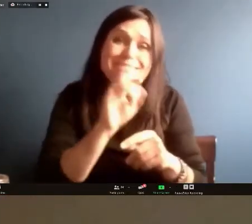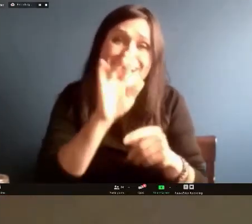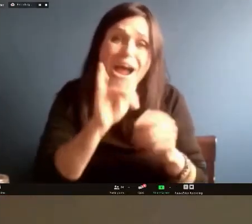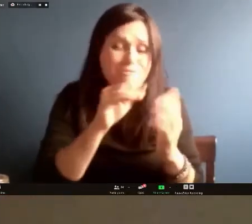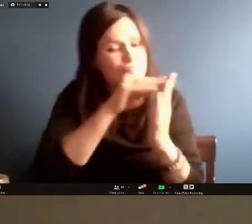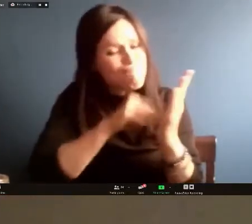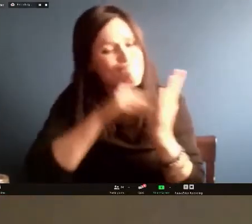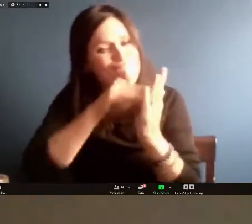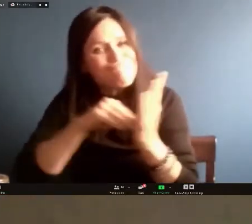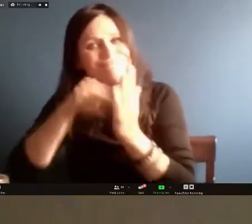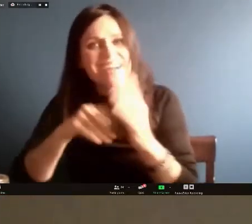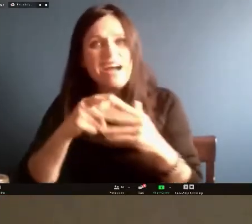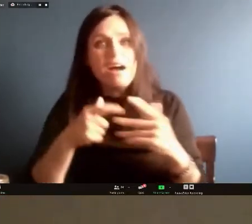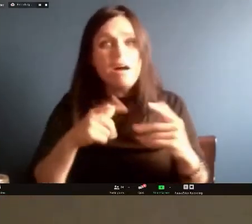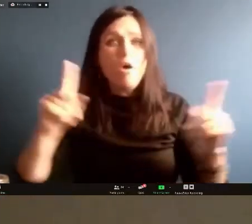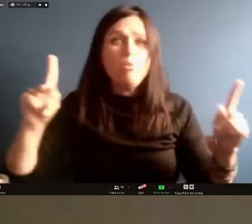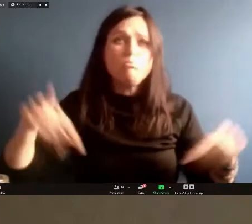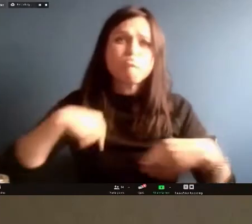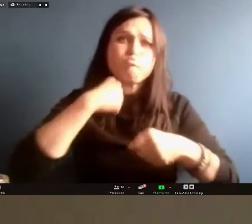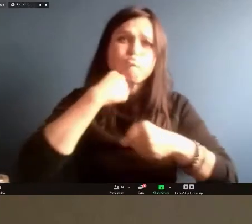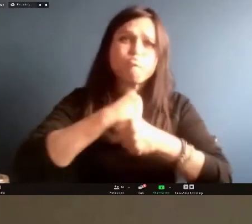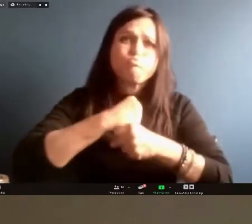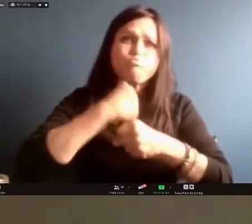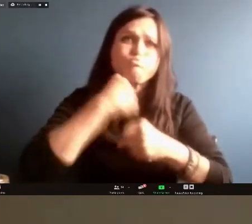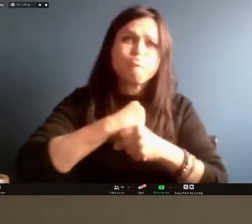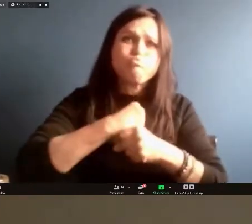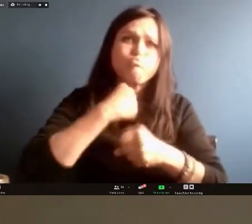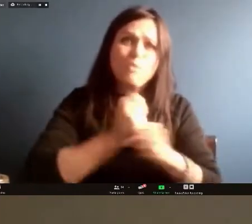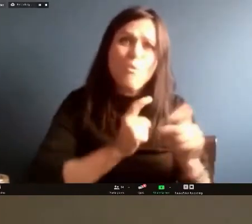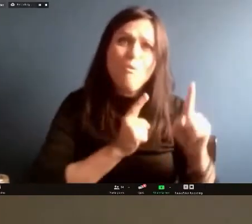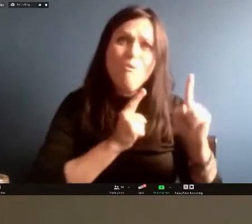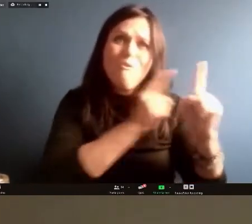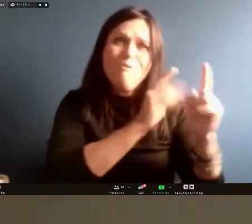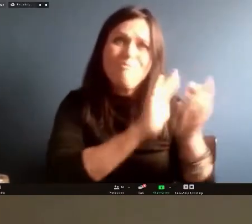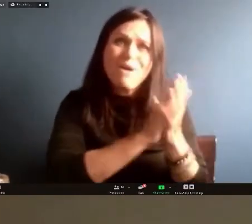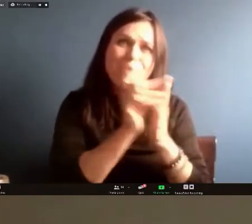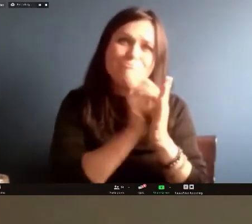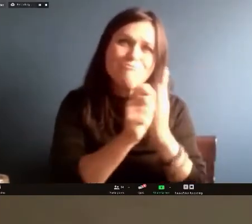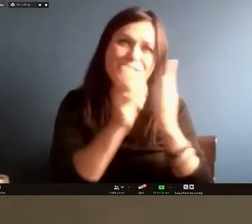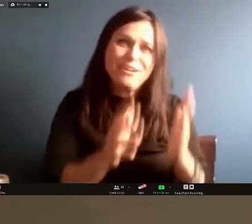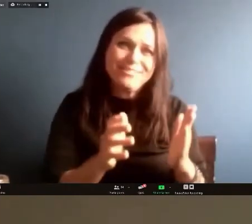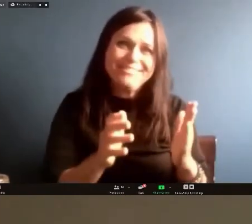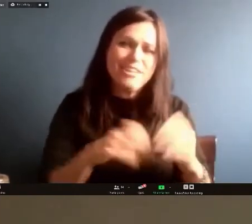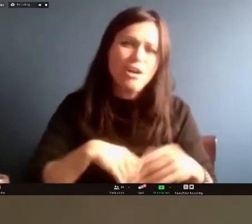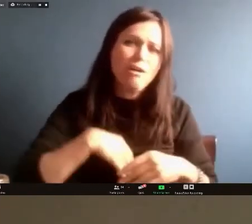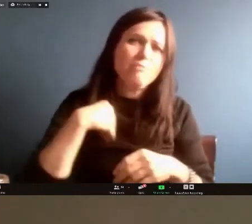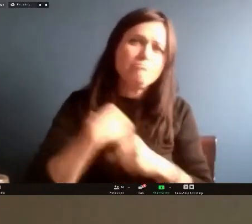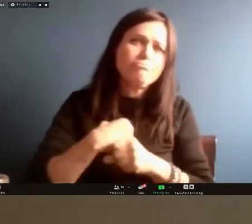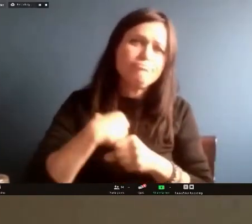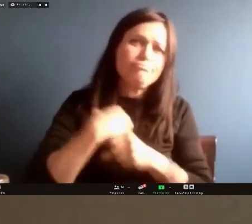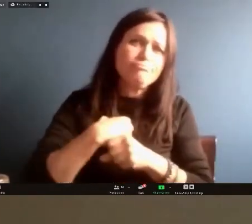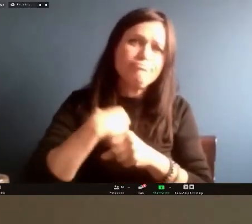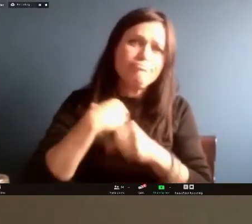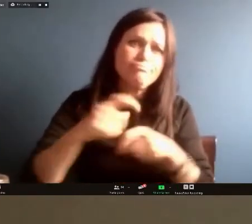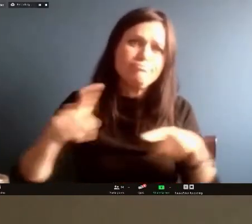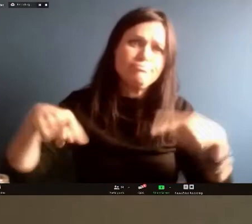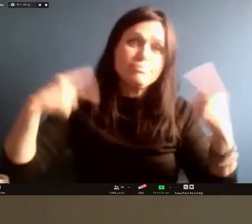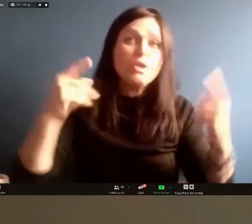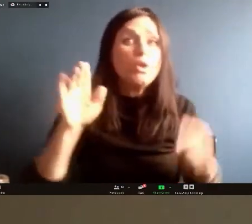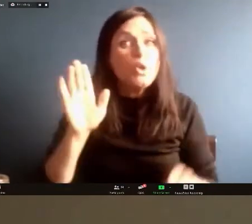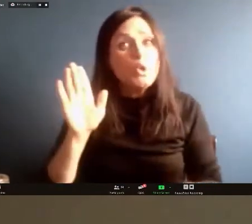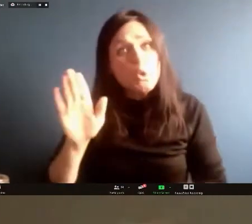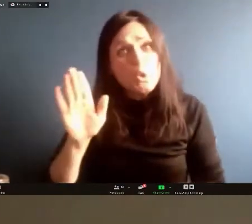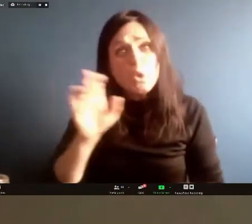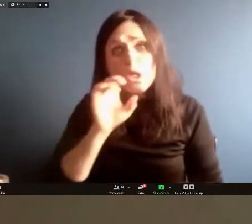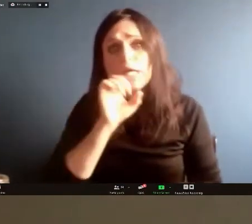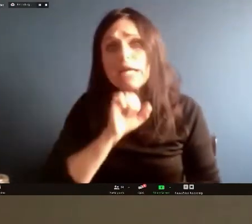be a writer for a long time. And so I think at your age, you have